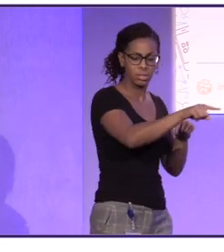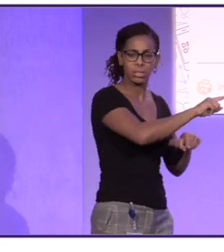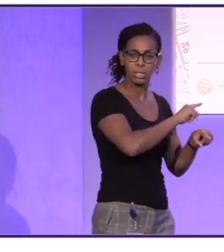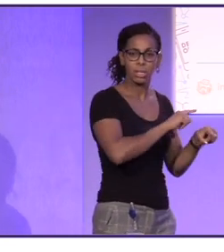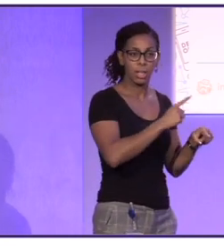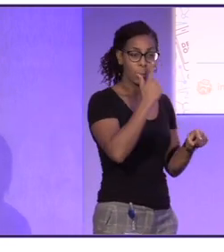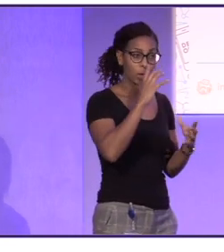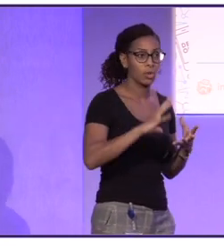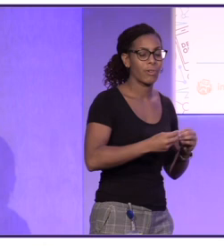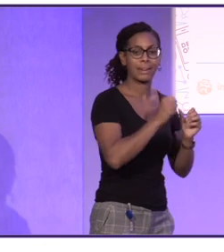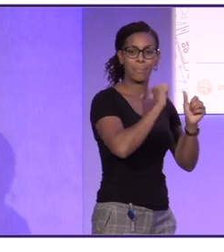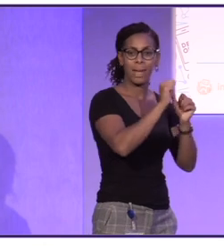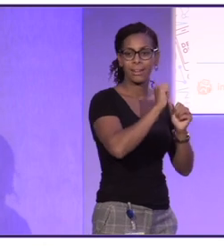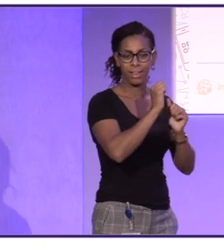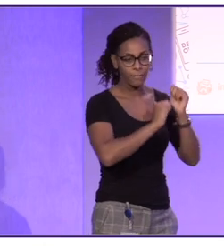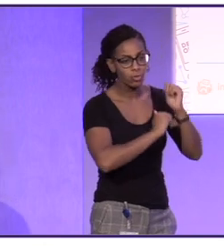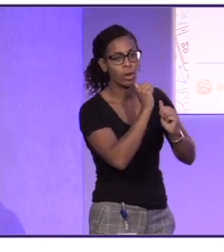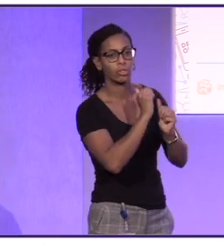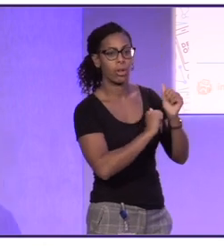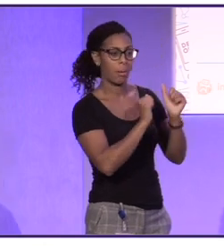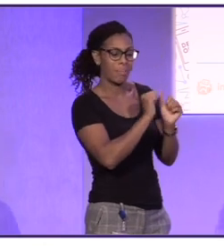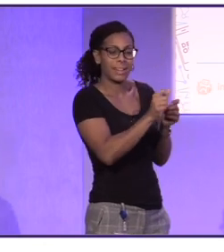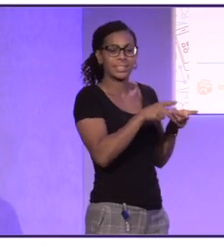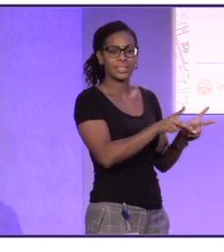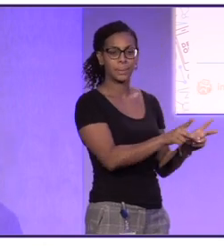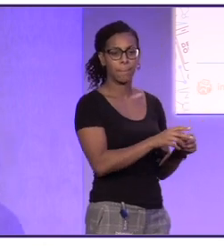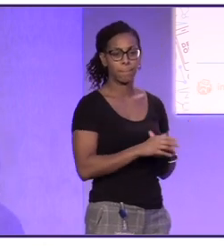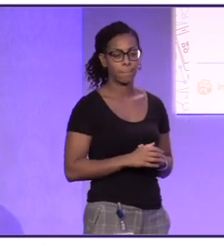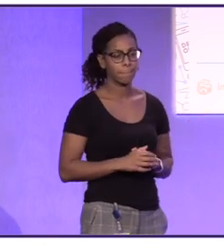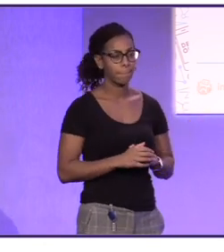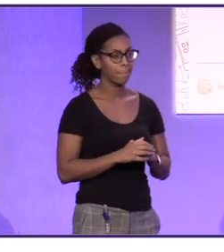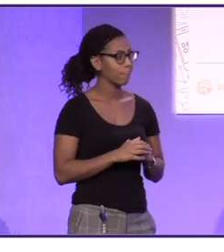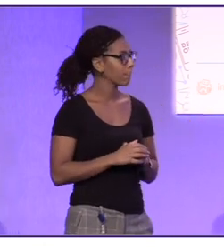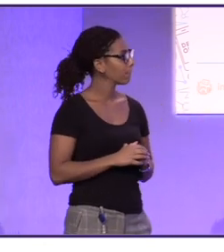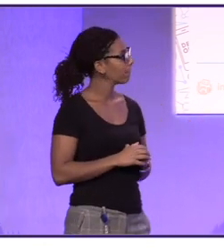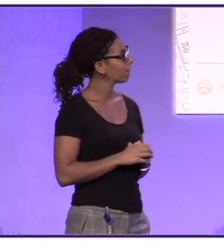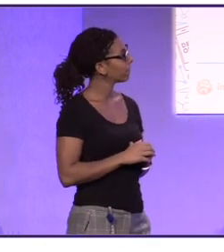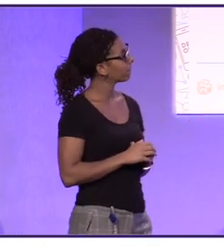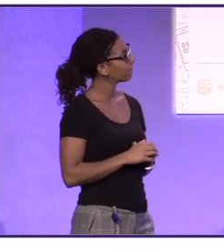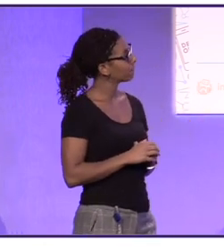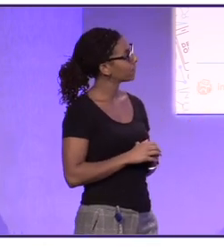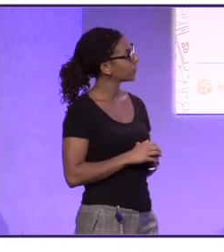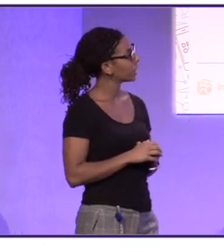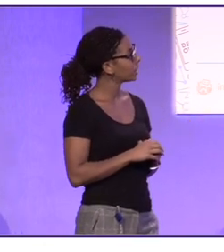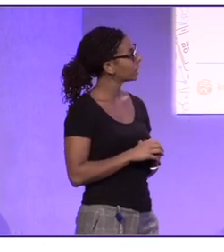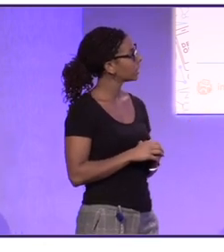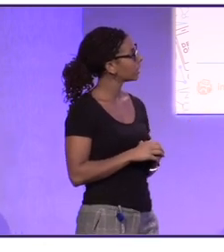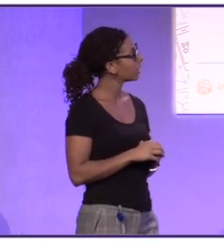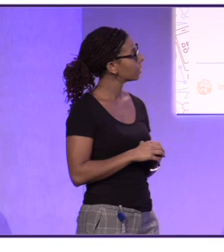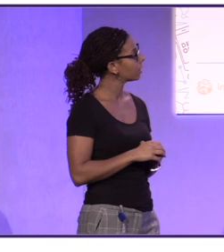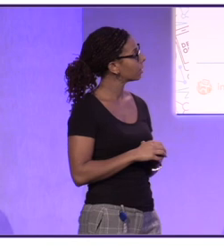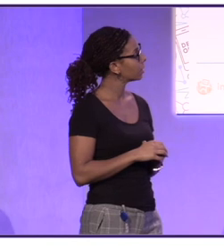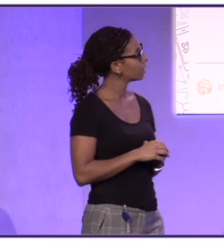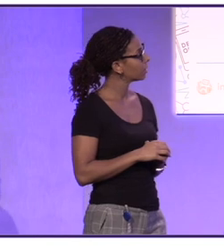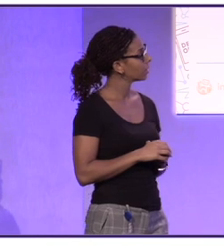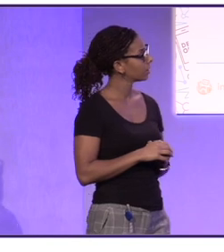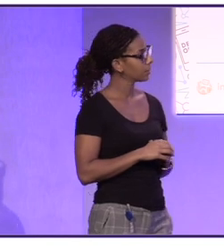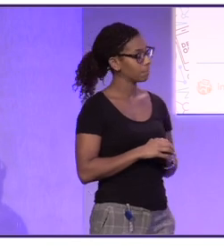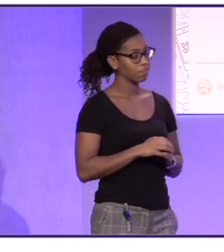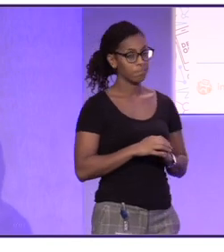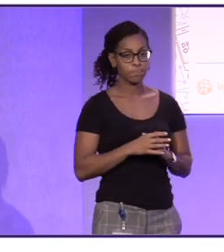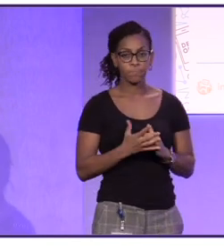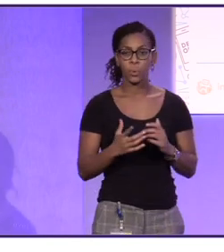better infrastructure and a better system. Let's talk about infrastructure. Suppose Peter and I, we